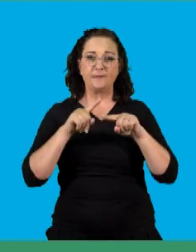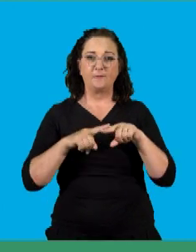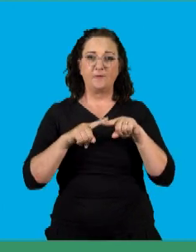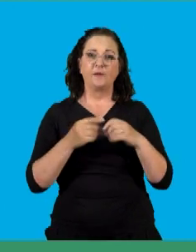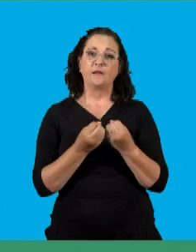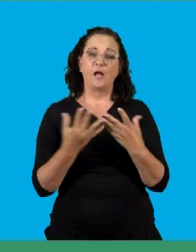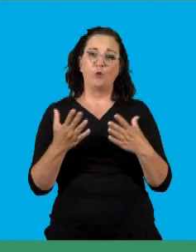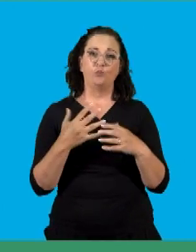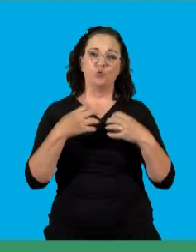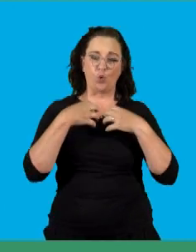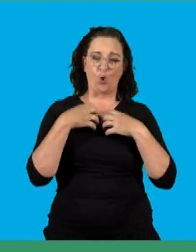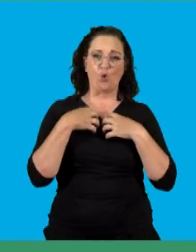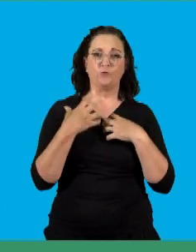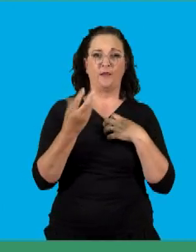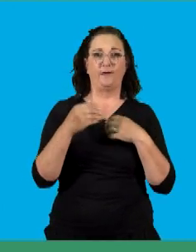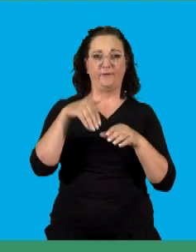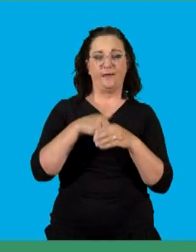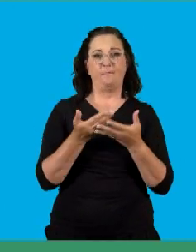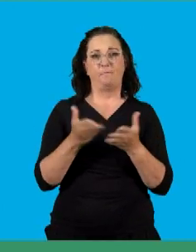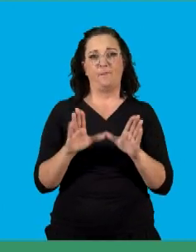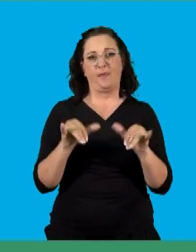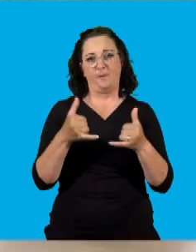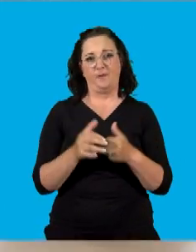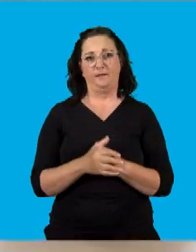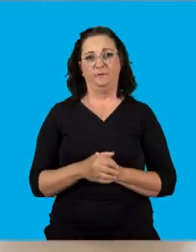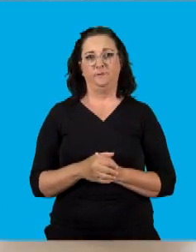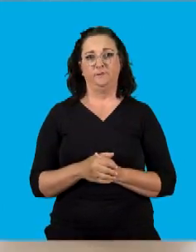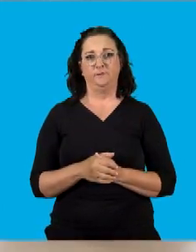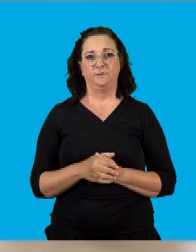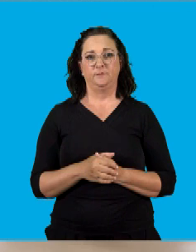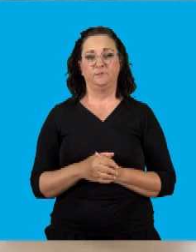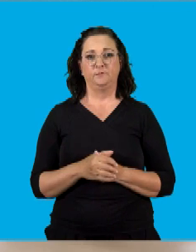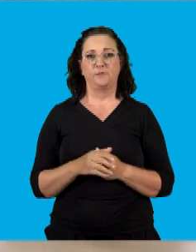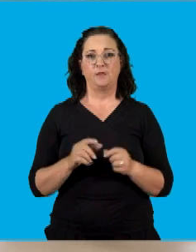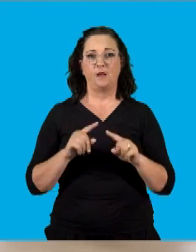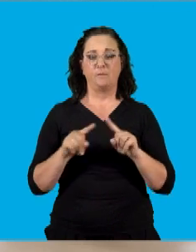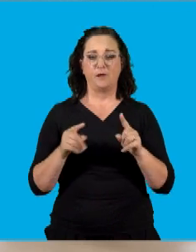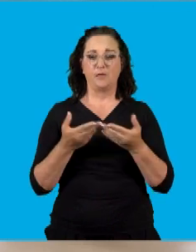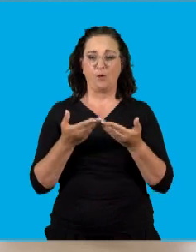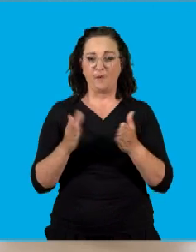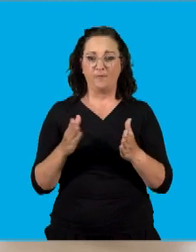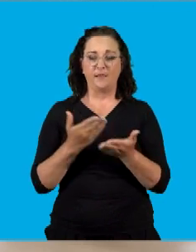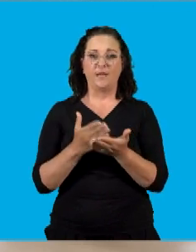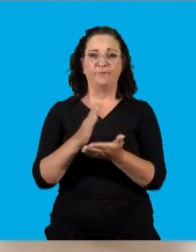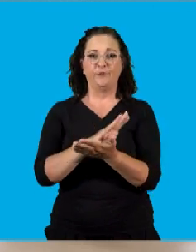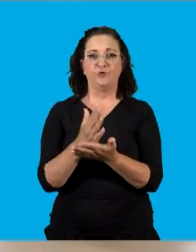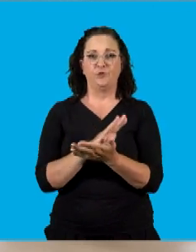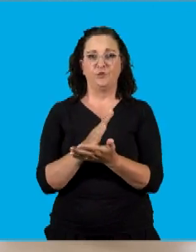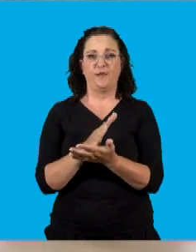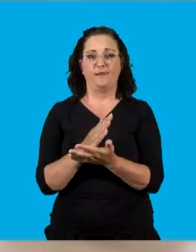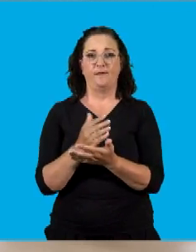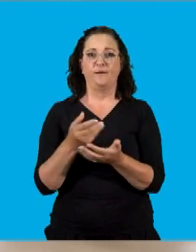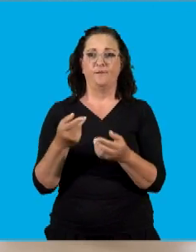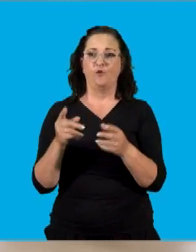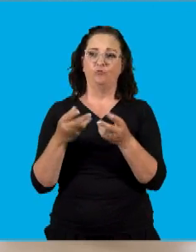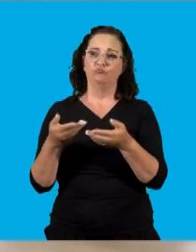ownership that they have in that particular public company. So the ownership of public company is shared through the